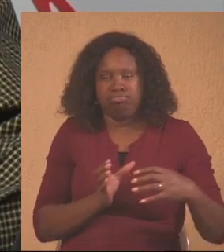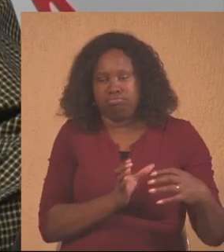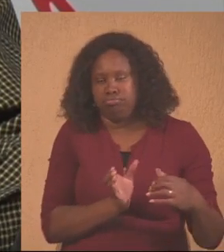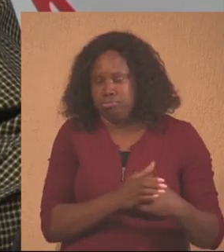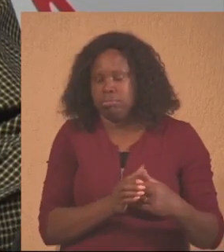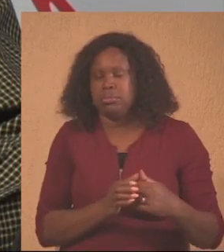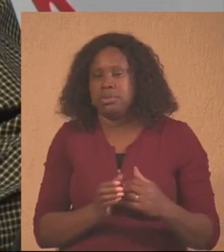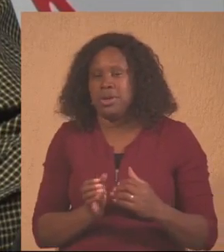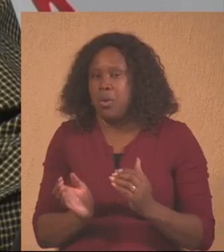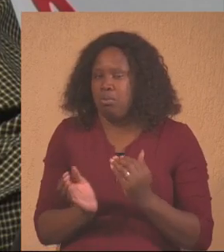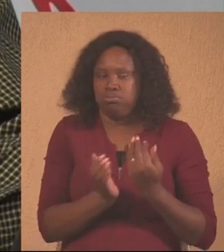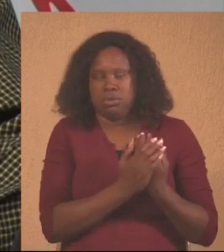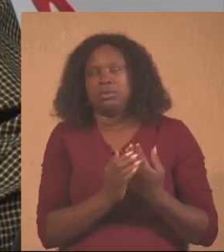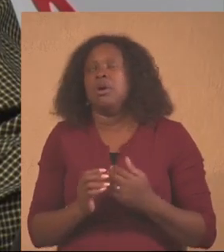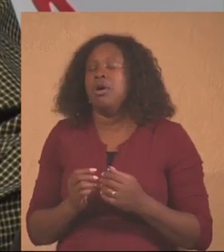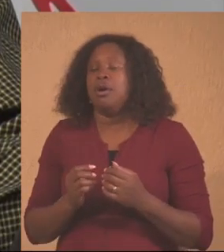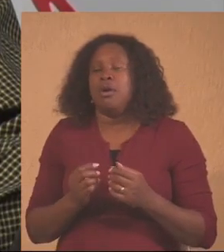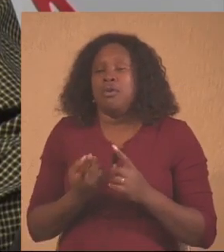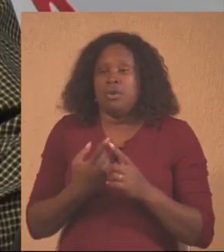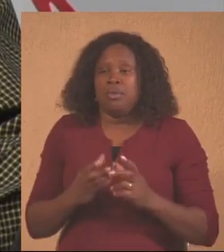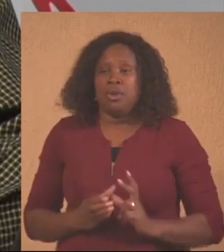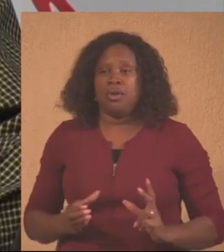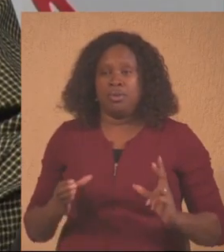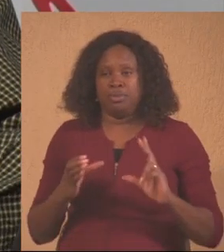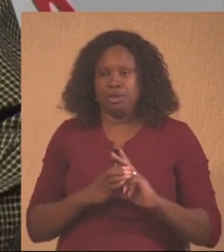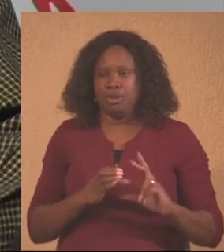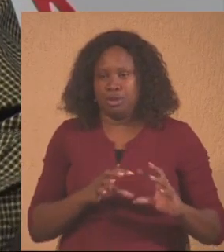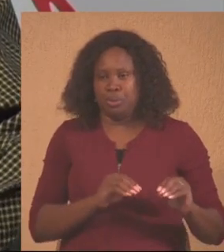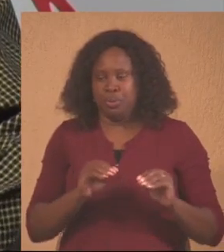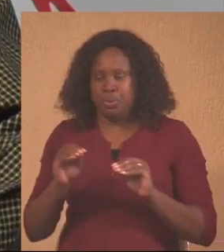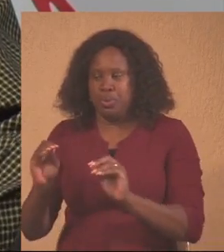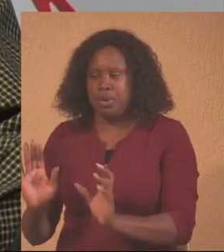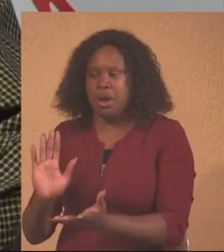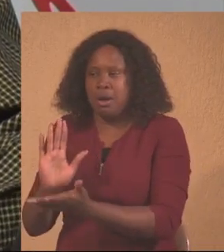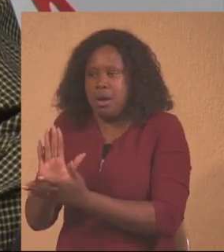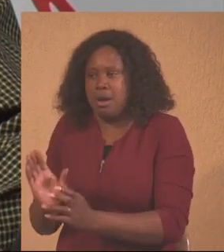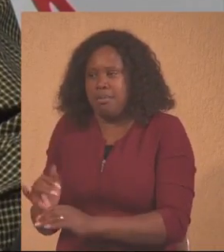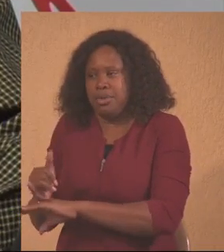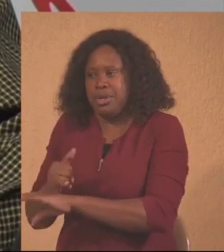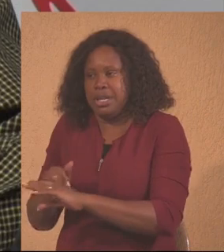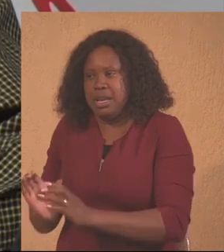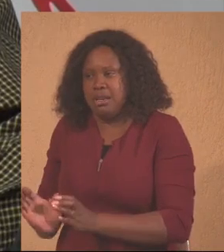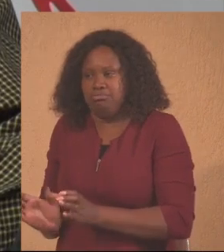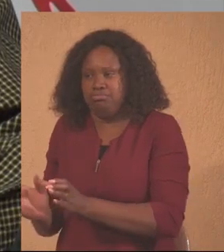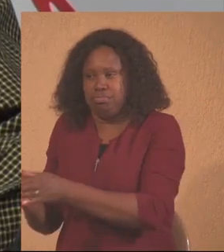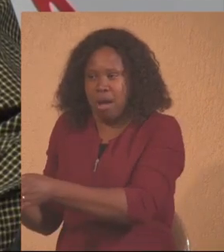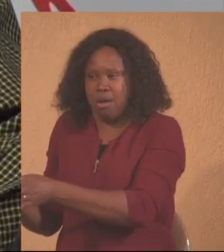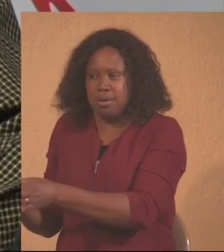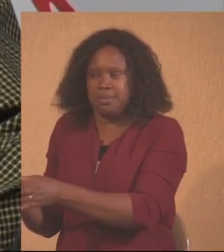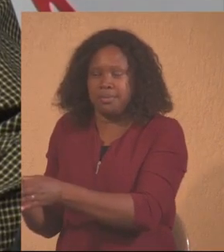they are taken away from the community, the society, keep them in a place